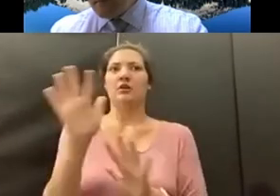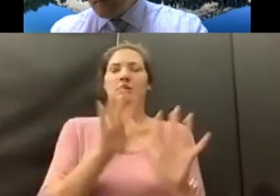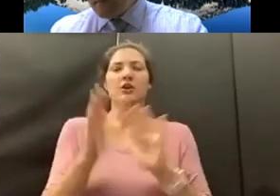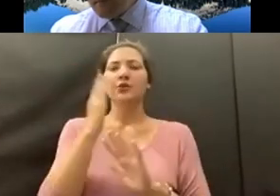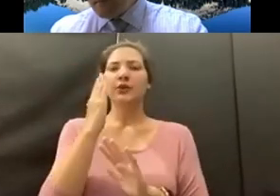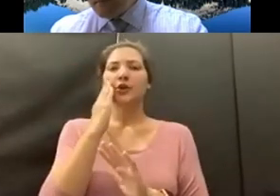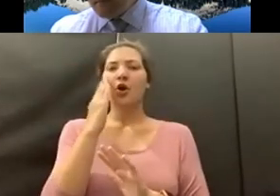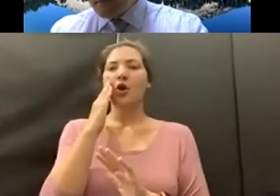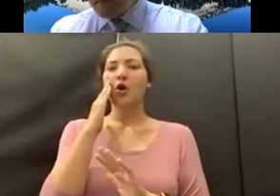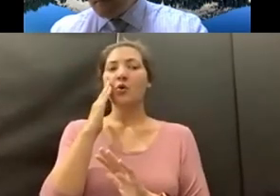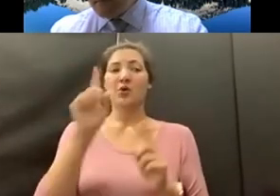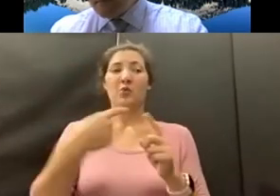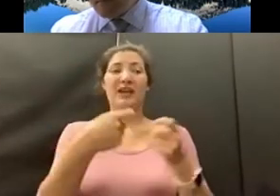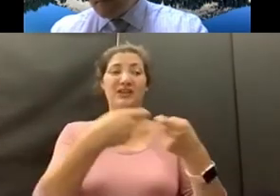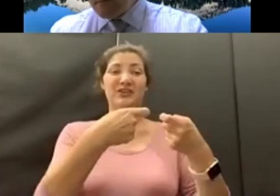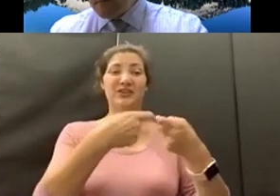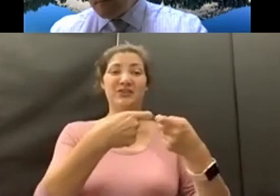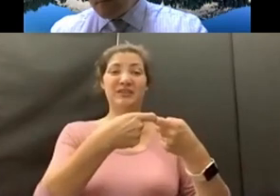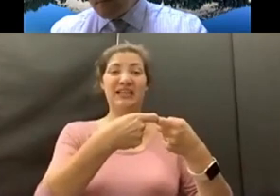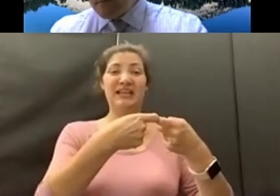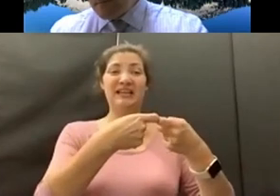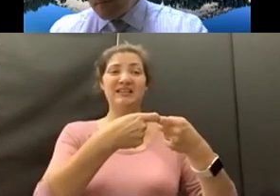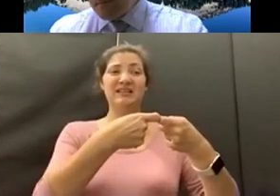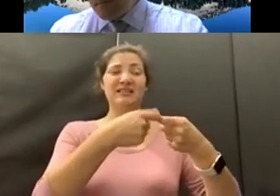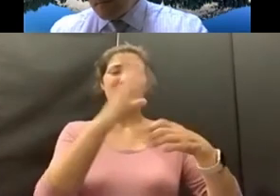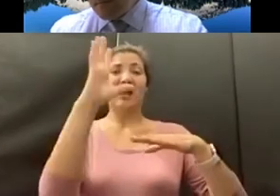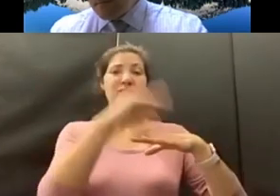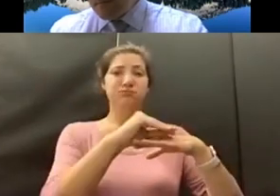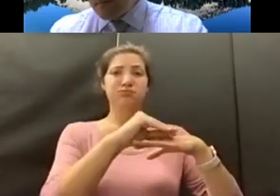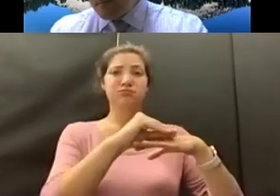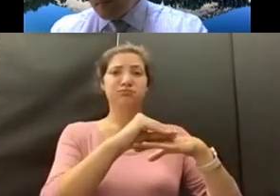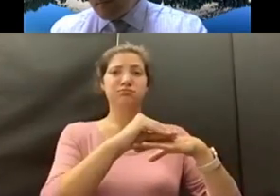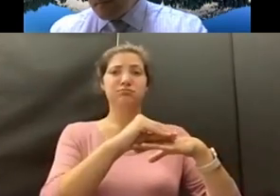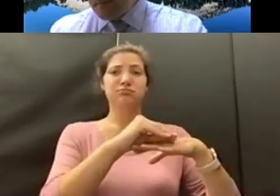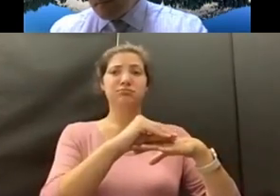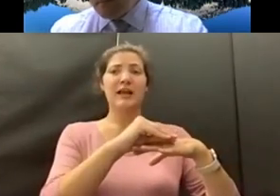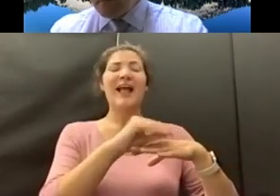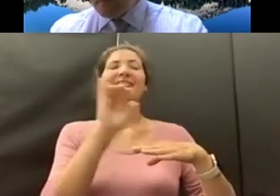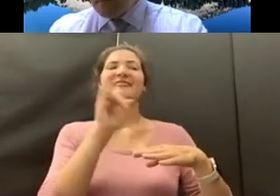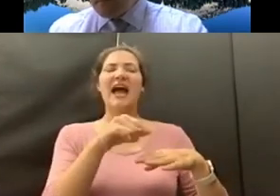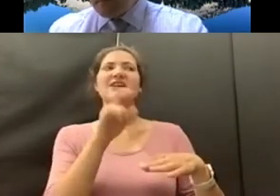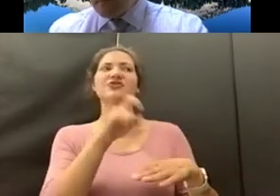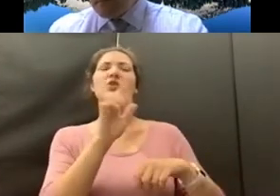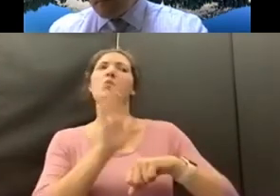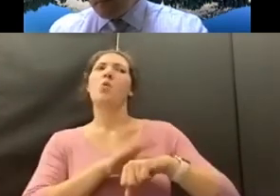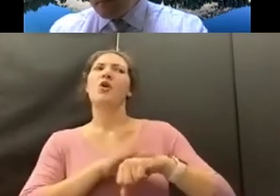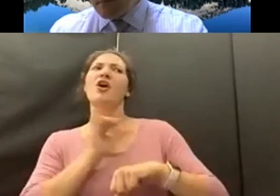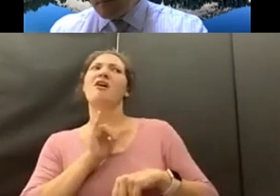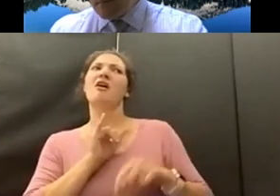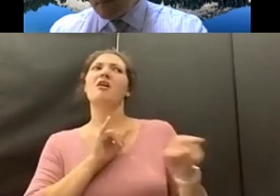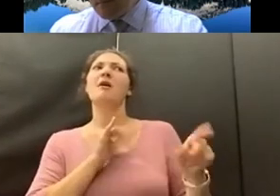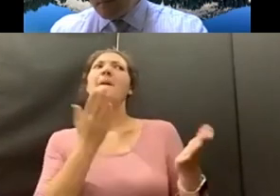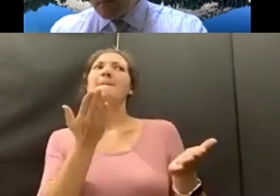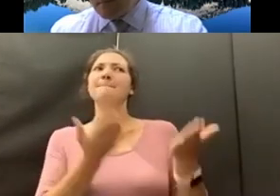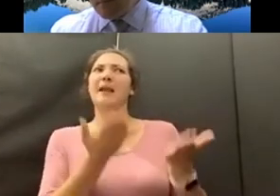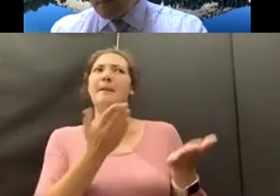turned off, that is a clue that person may become unhoused. And through COVID, you know,